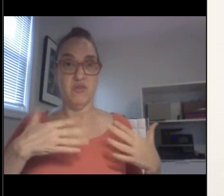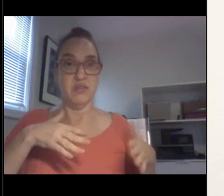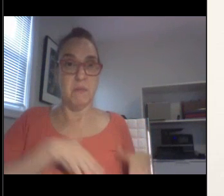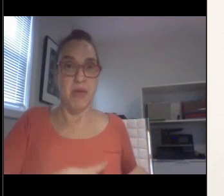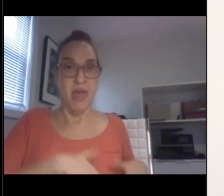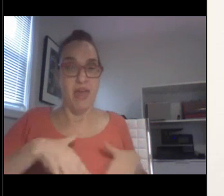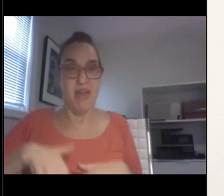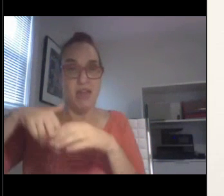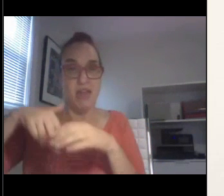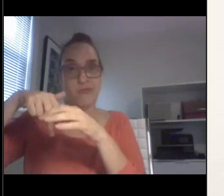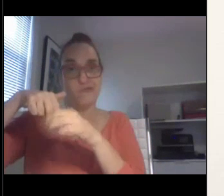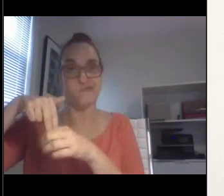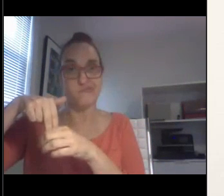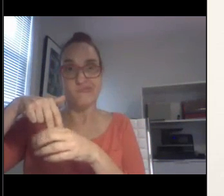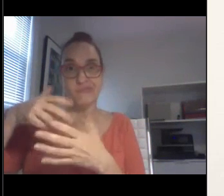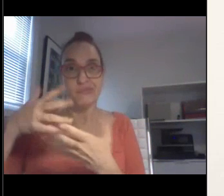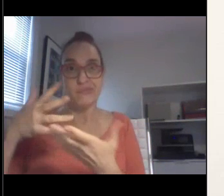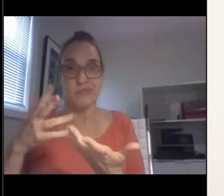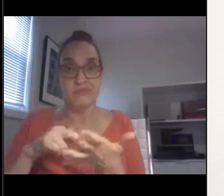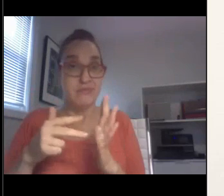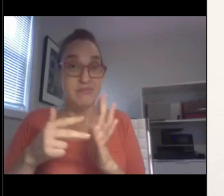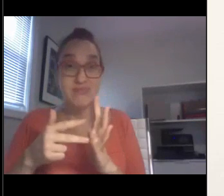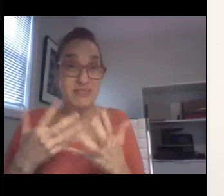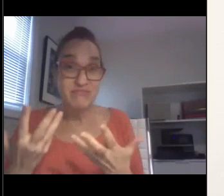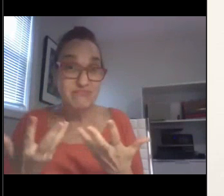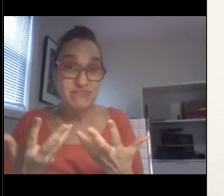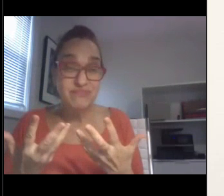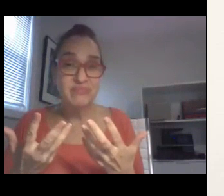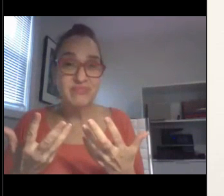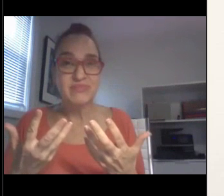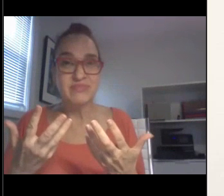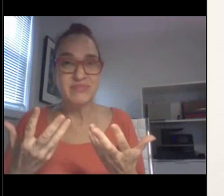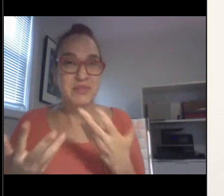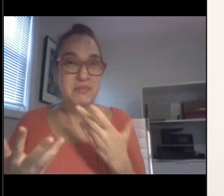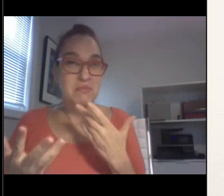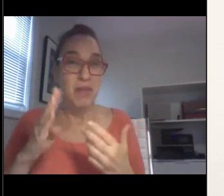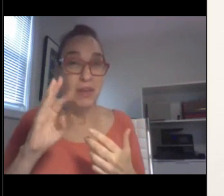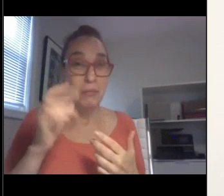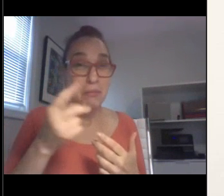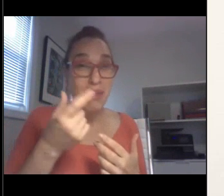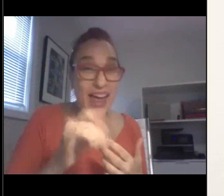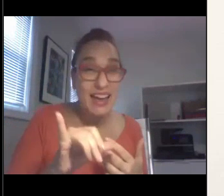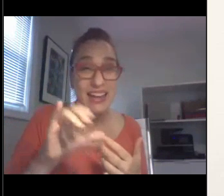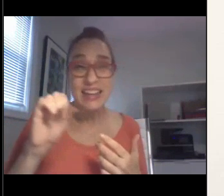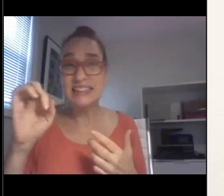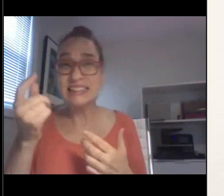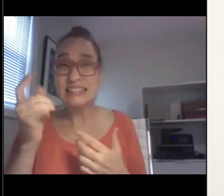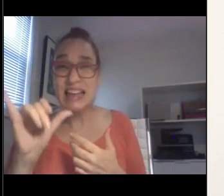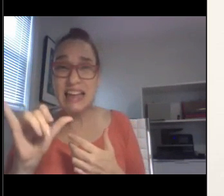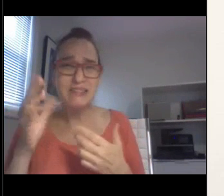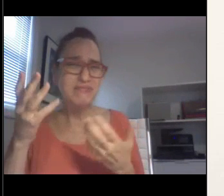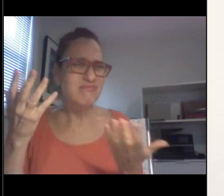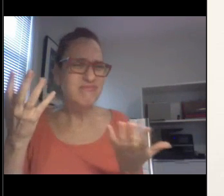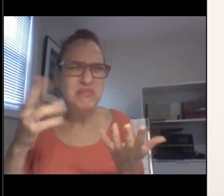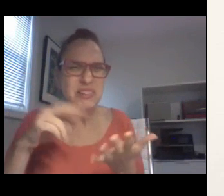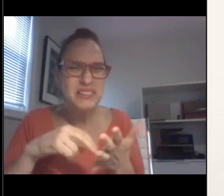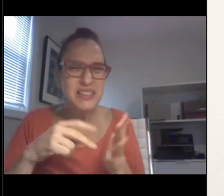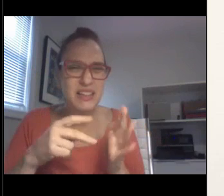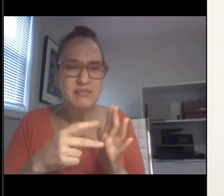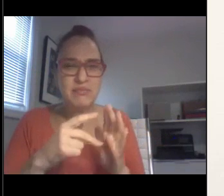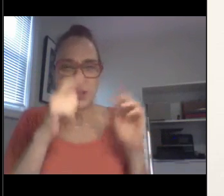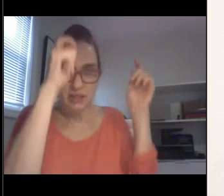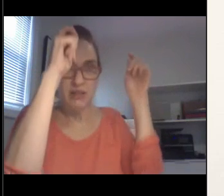pants are. I think it's a blending of sagging and baggy. Flat billed hats. So curved billed hats are